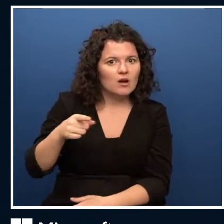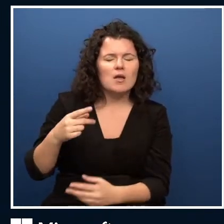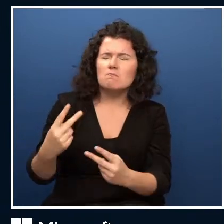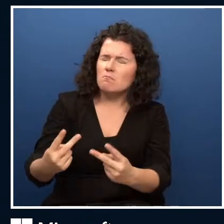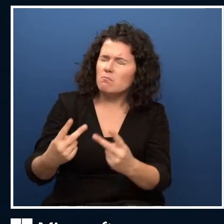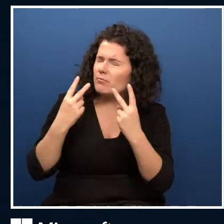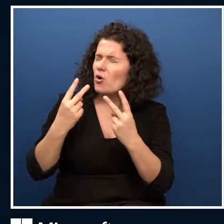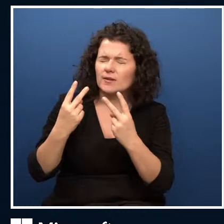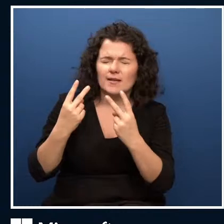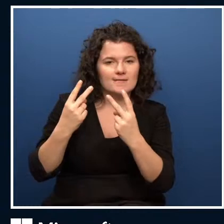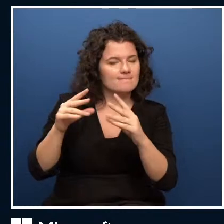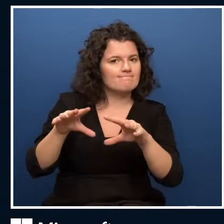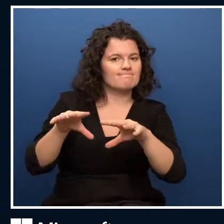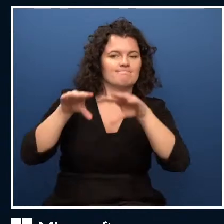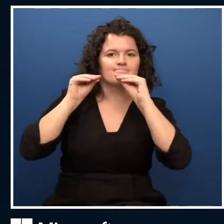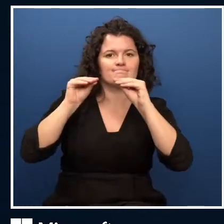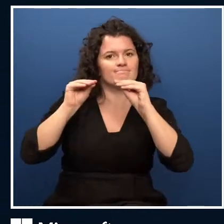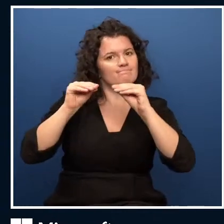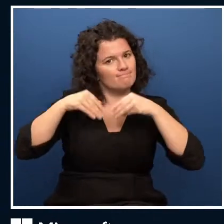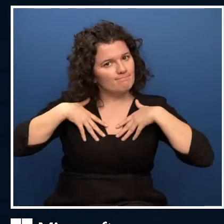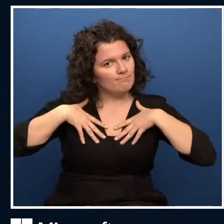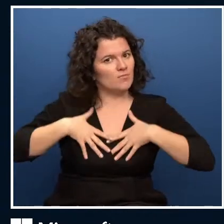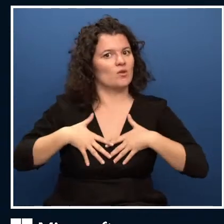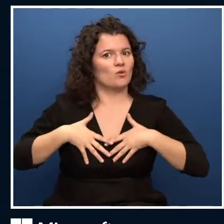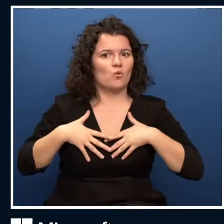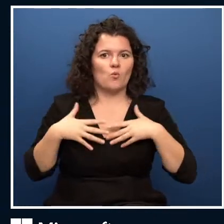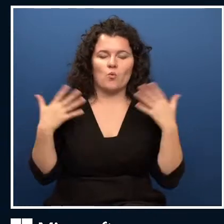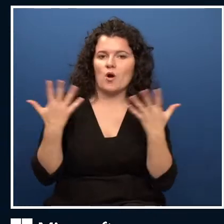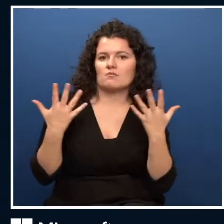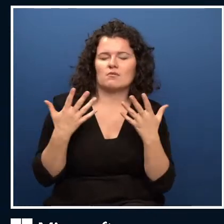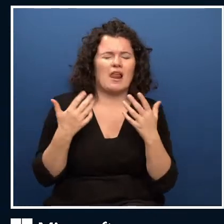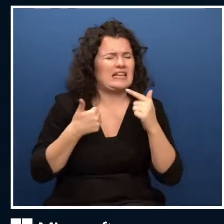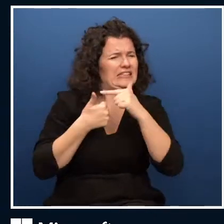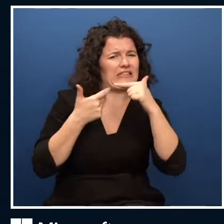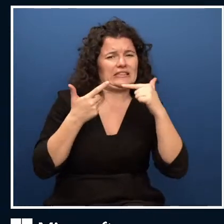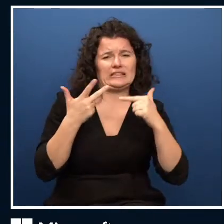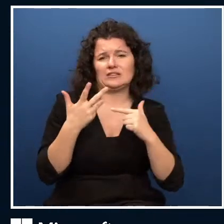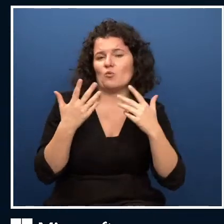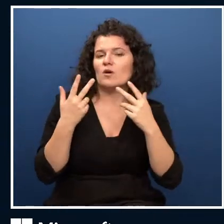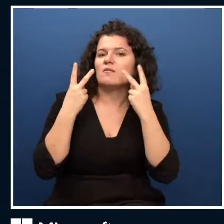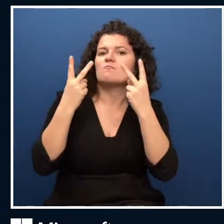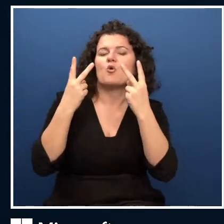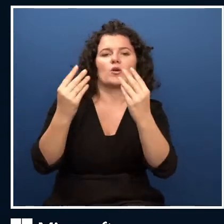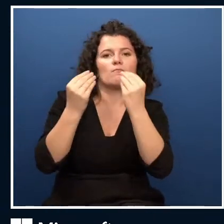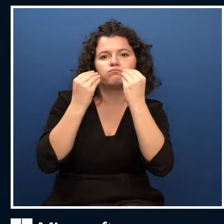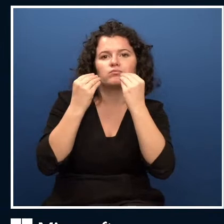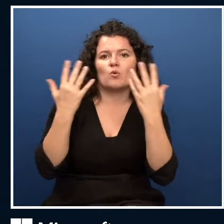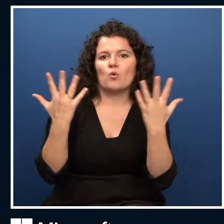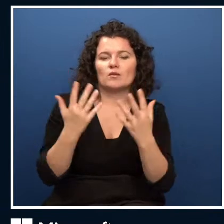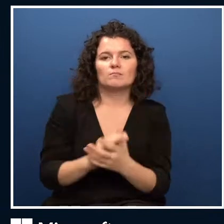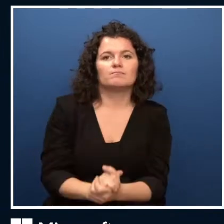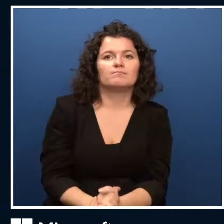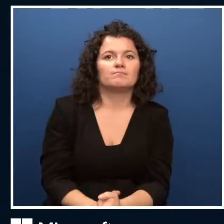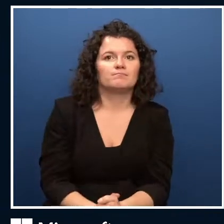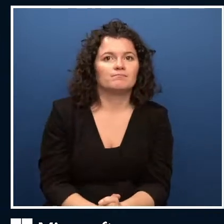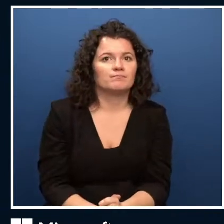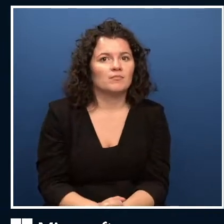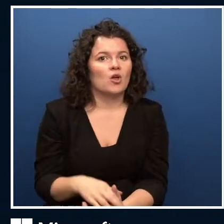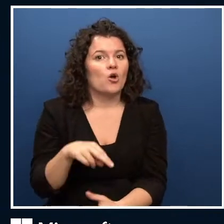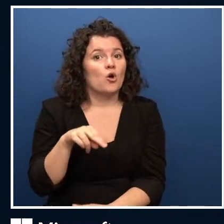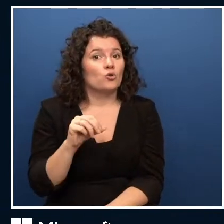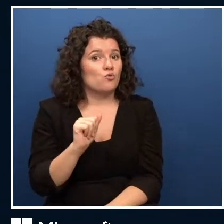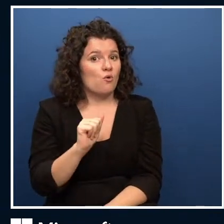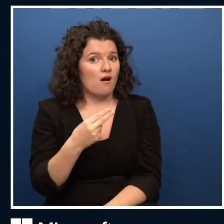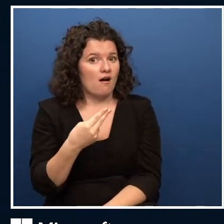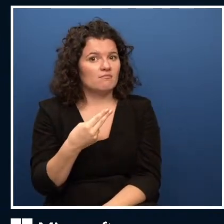today should be thinking about looking at? So first to Noah. Yeah, I think one of the things that is really